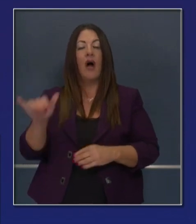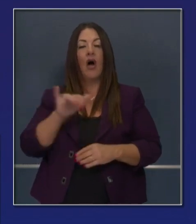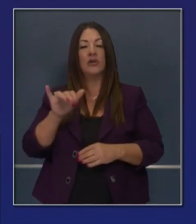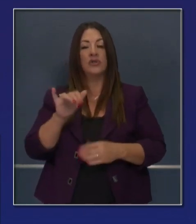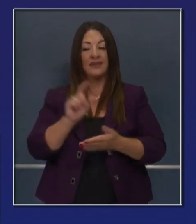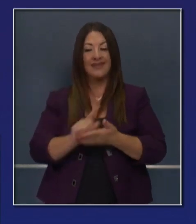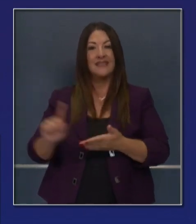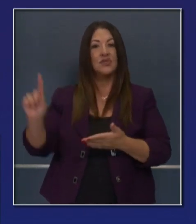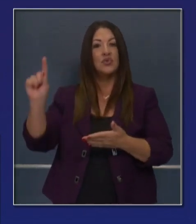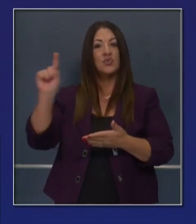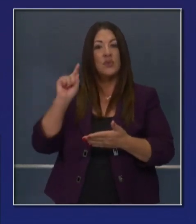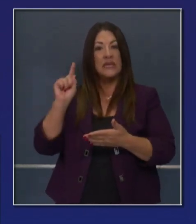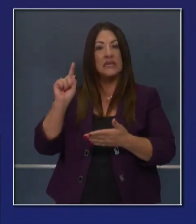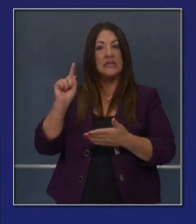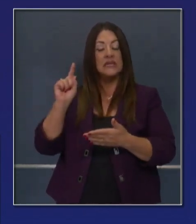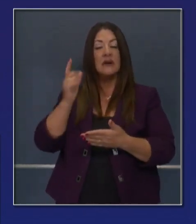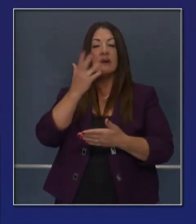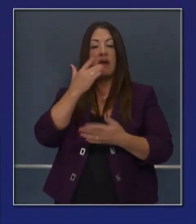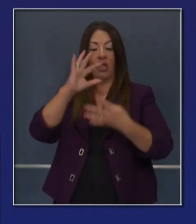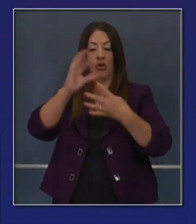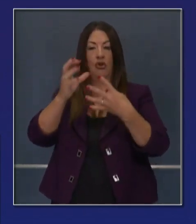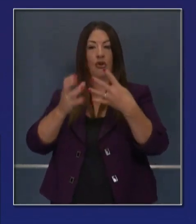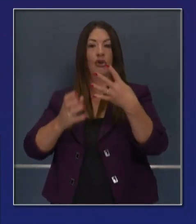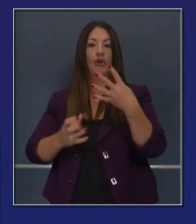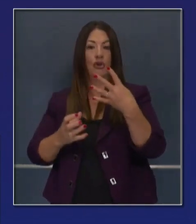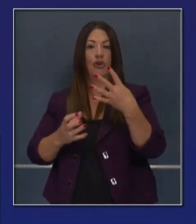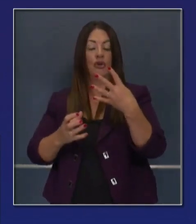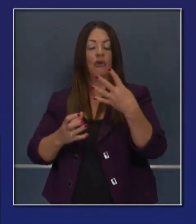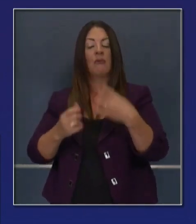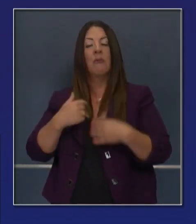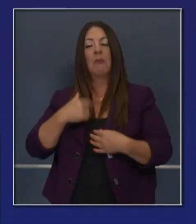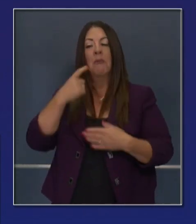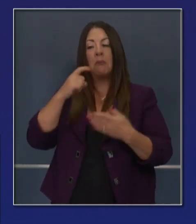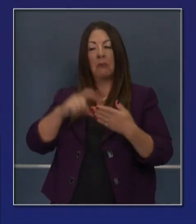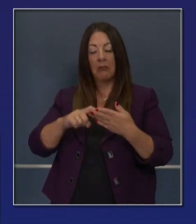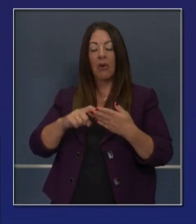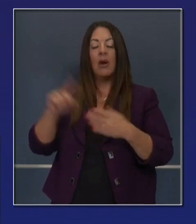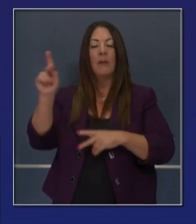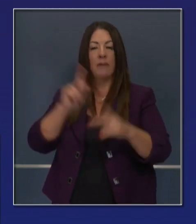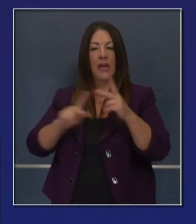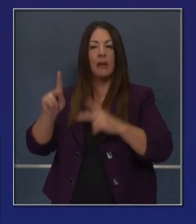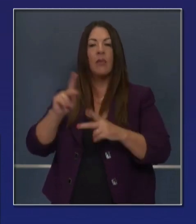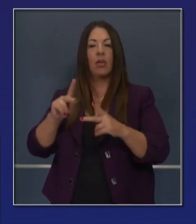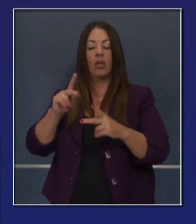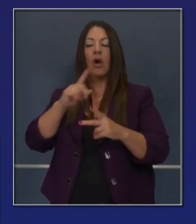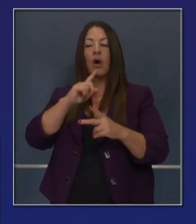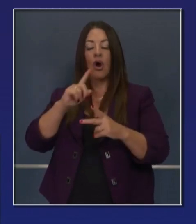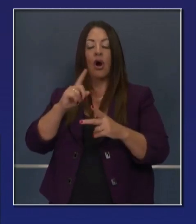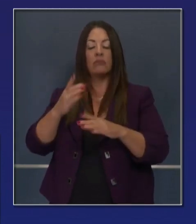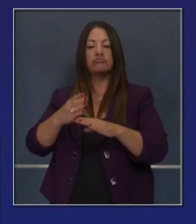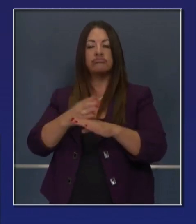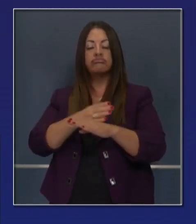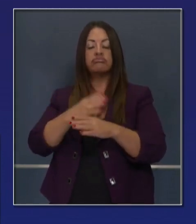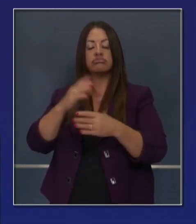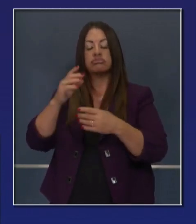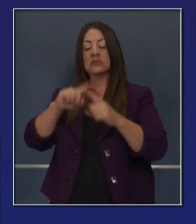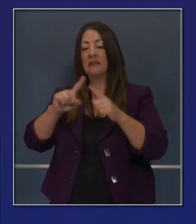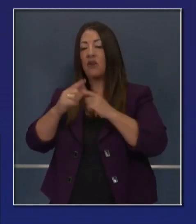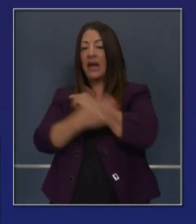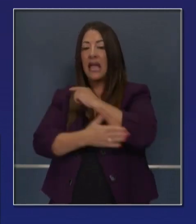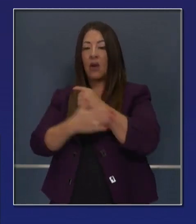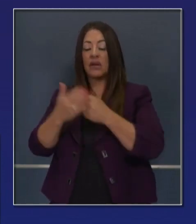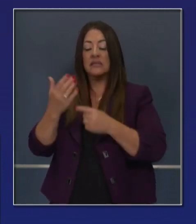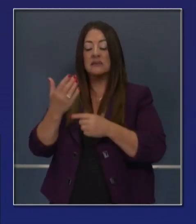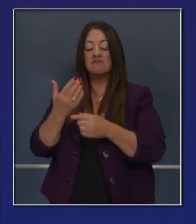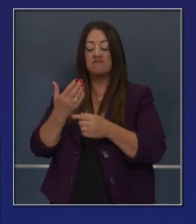last week's tiered status, is continuing momentum out of the most restrictive tier, purple, 12 counties